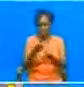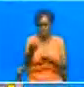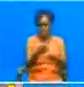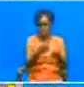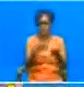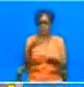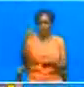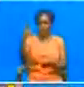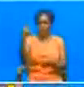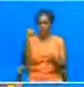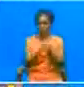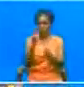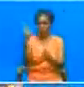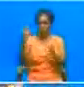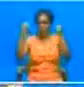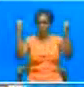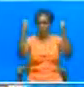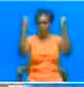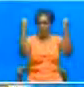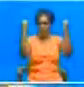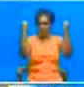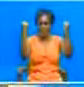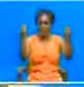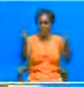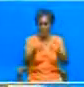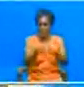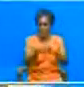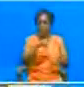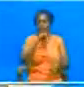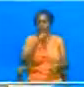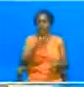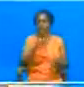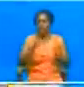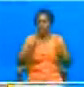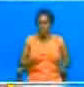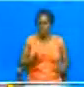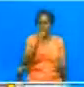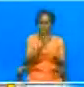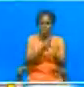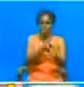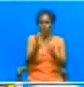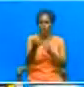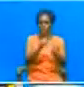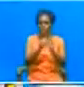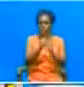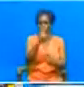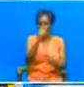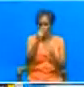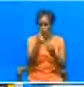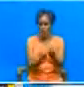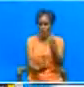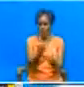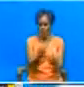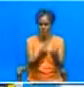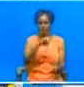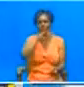lineup. 2012 Olympic marathon champion Stephen Kiprotich of Uganda was among the participants, but the competition was too tough for him as the